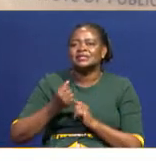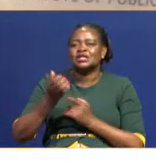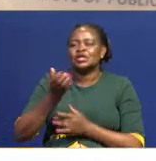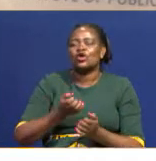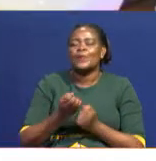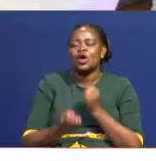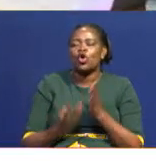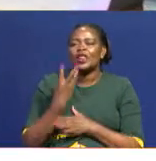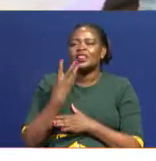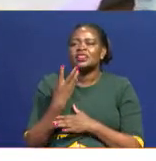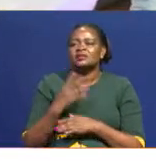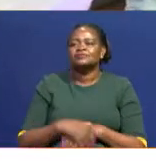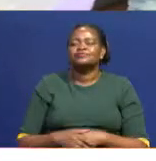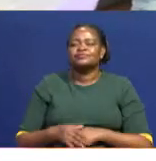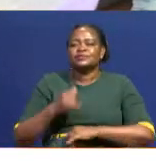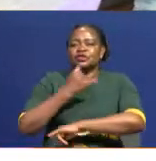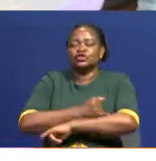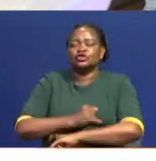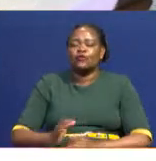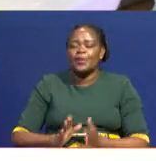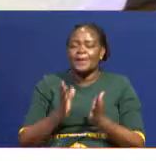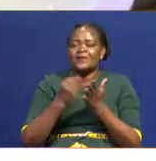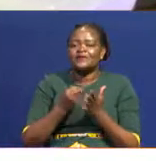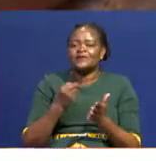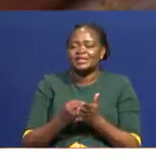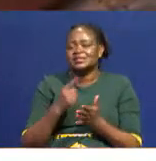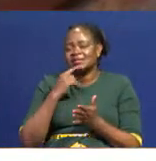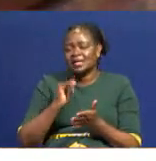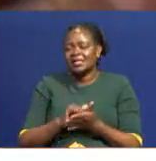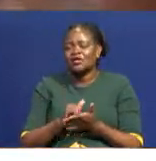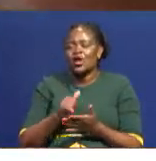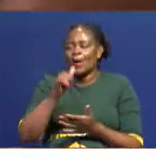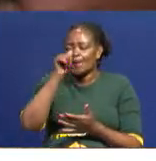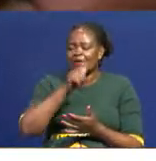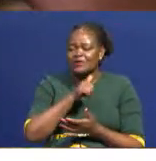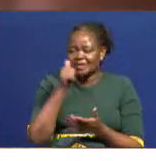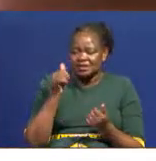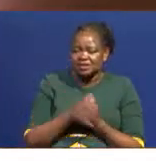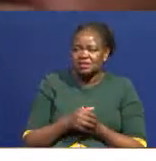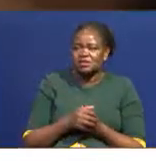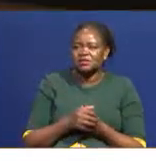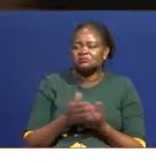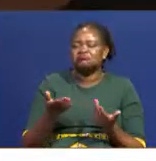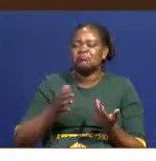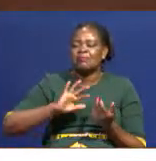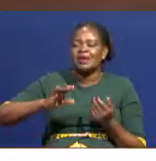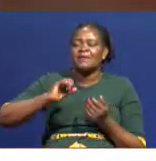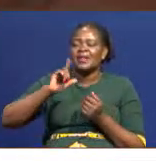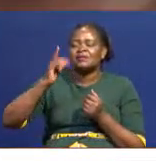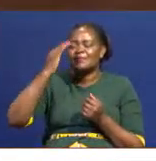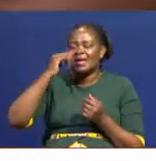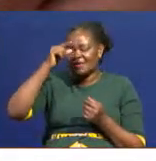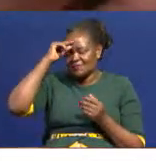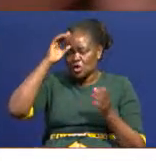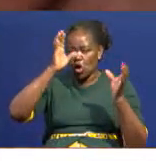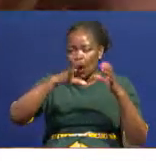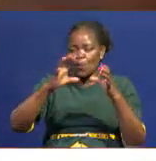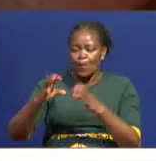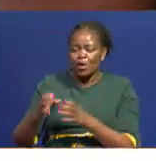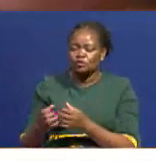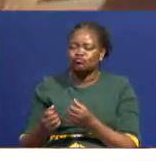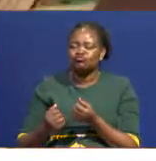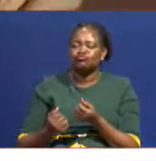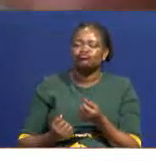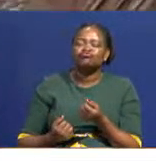economic growth. The Institute of Public Finance is calling for prioritization of settlement of pending bills by government agencies to